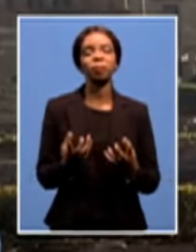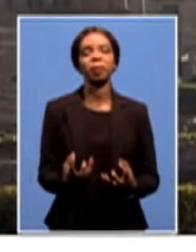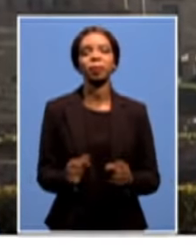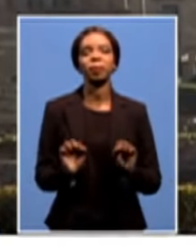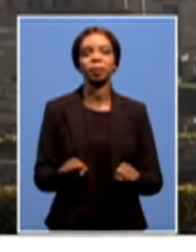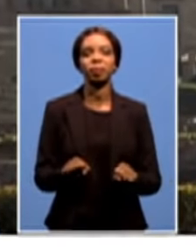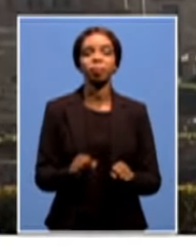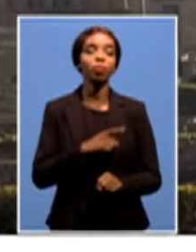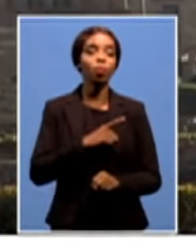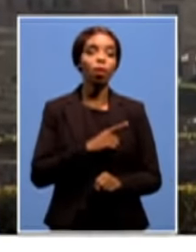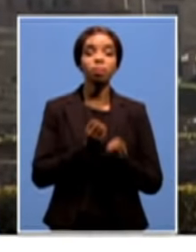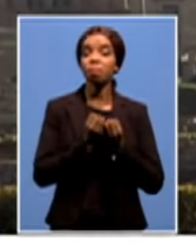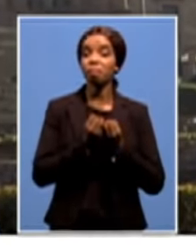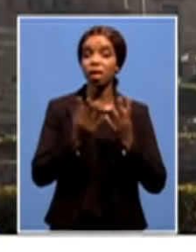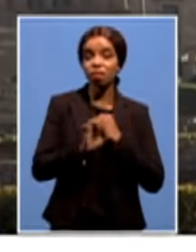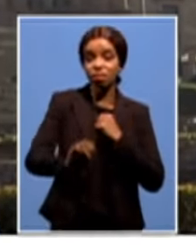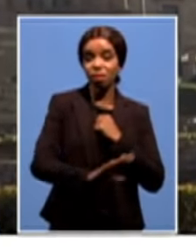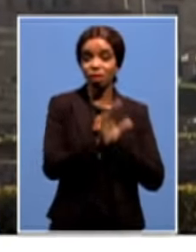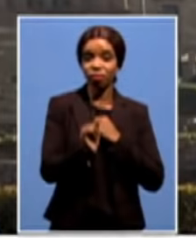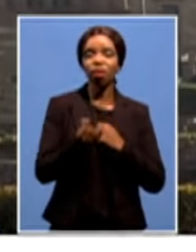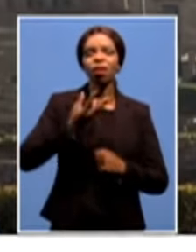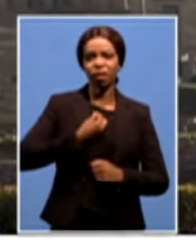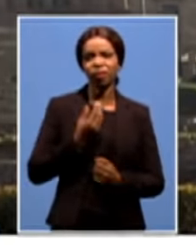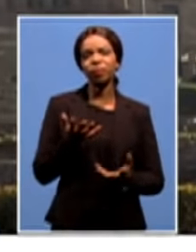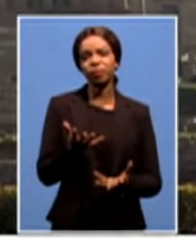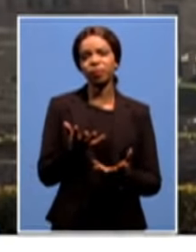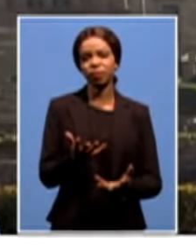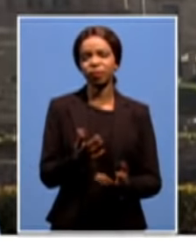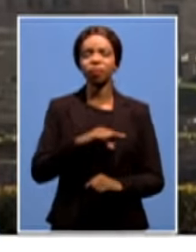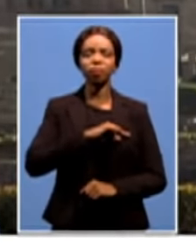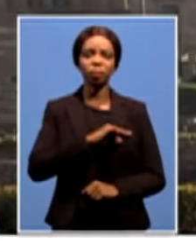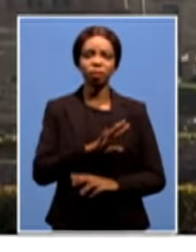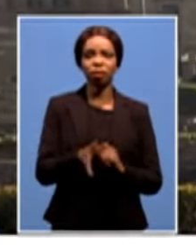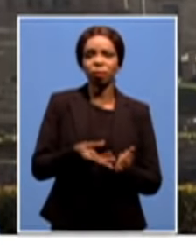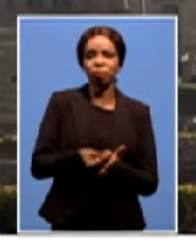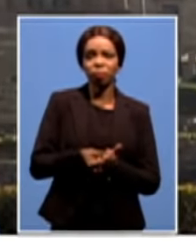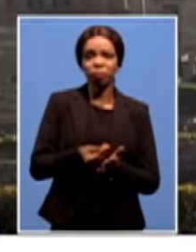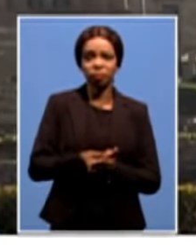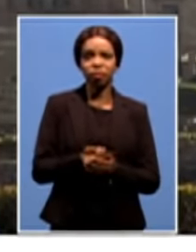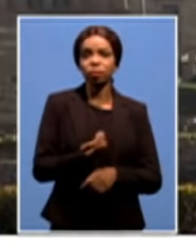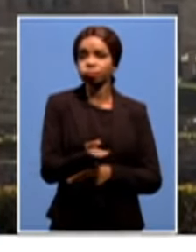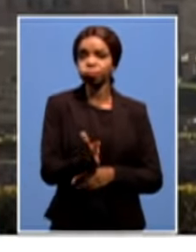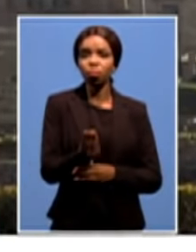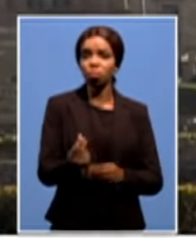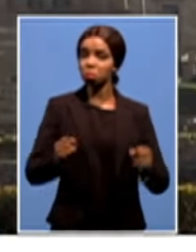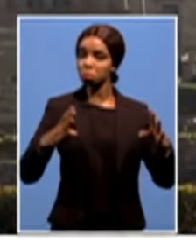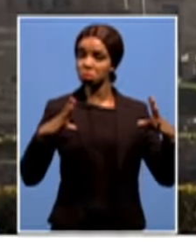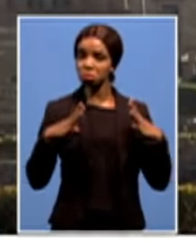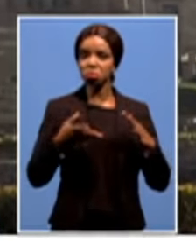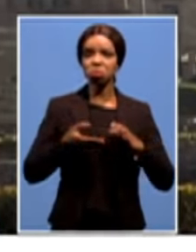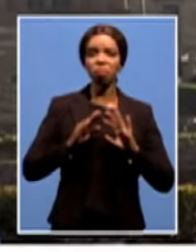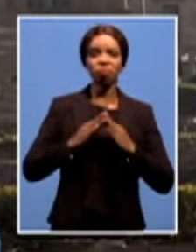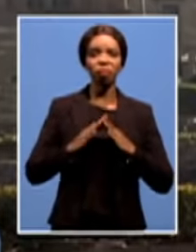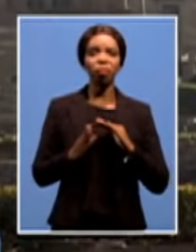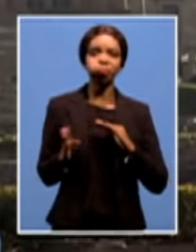of those in South Africa. We have, you know, a dual economy, very rich communities, rich families who can